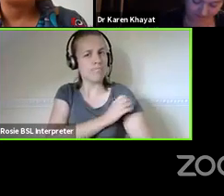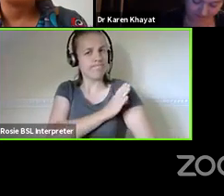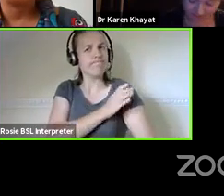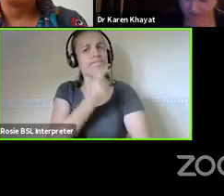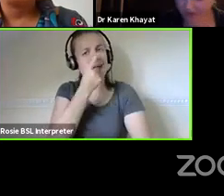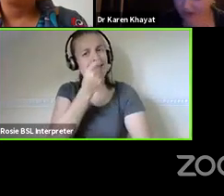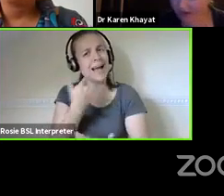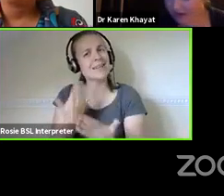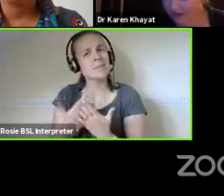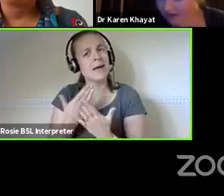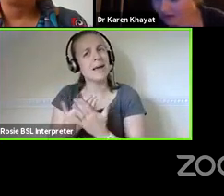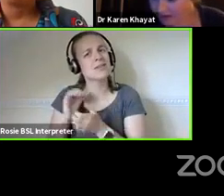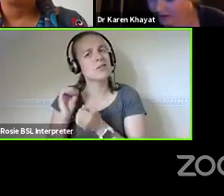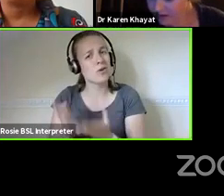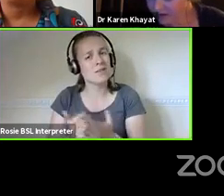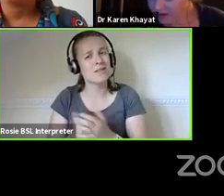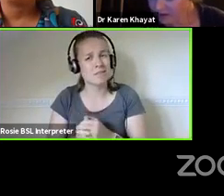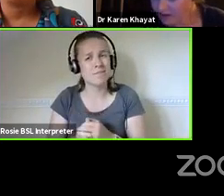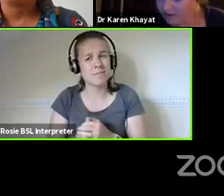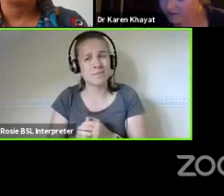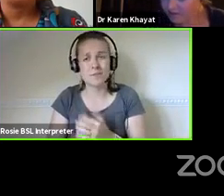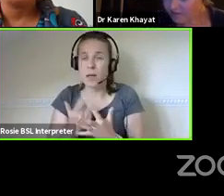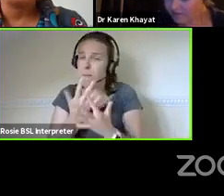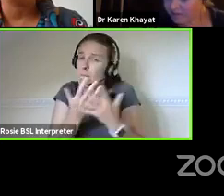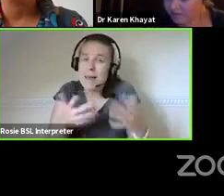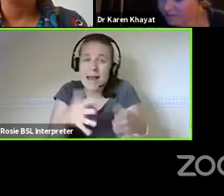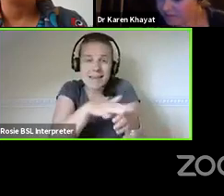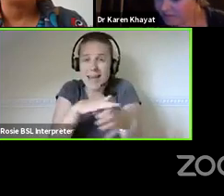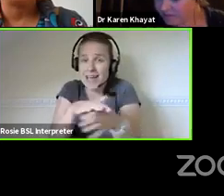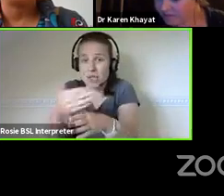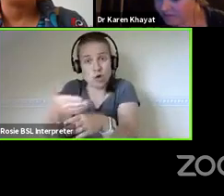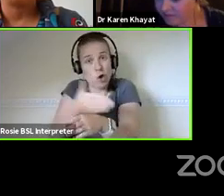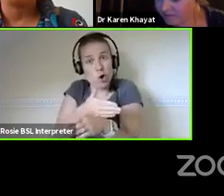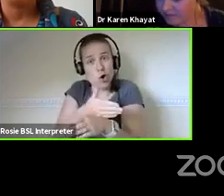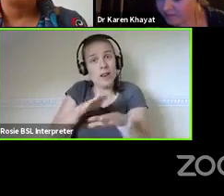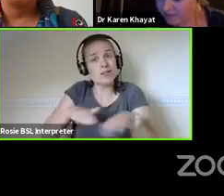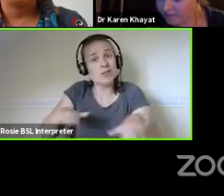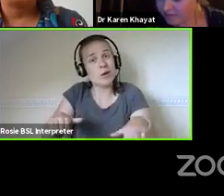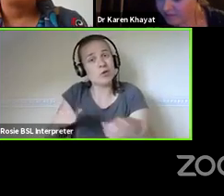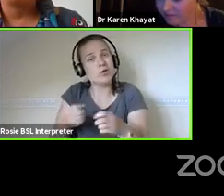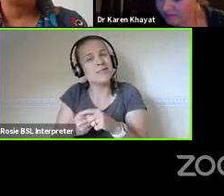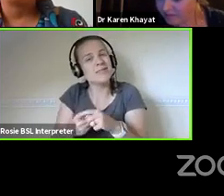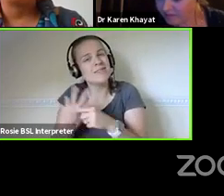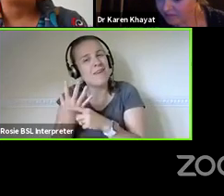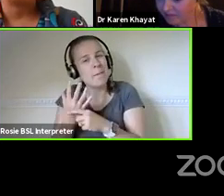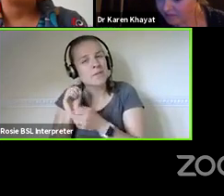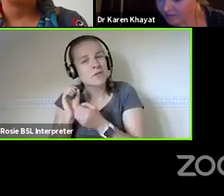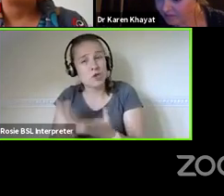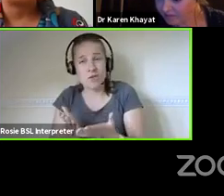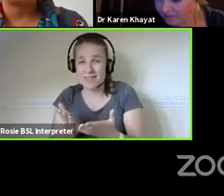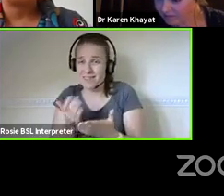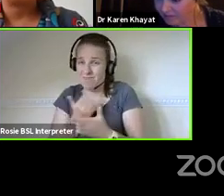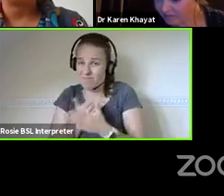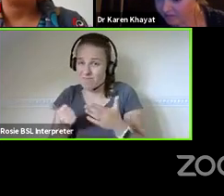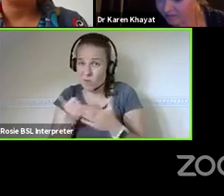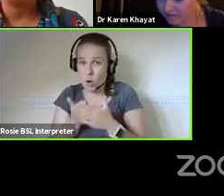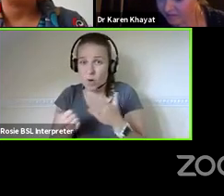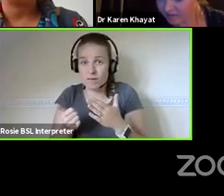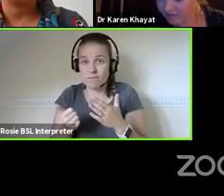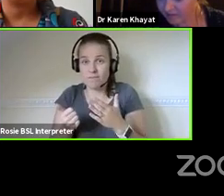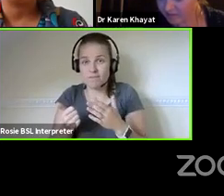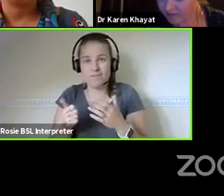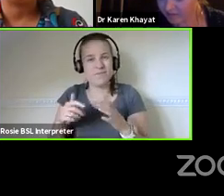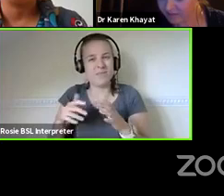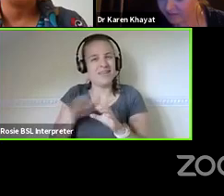many cases, early child development services are at municipality level. So it is slightly